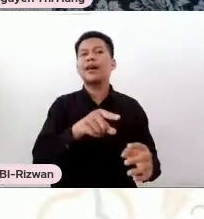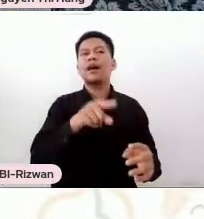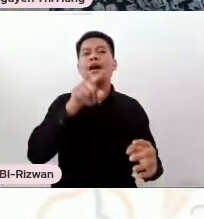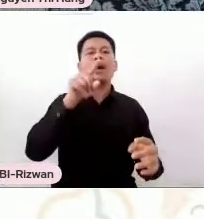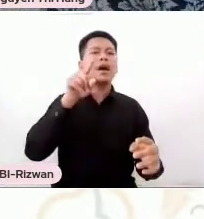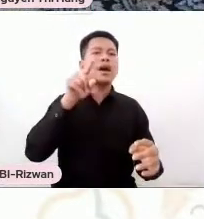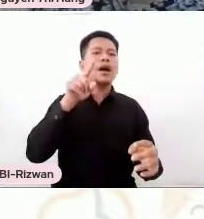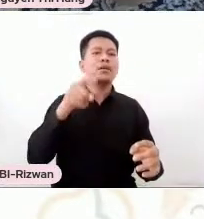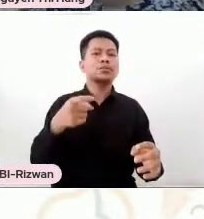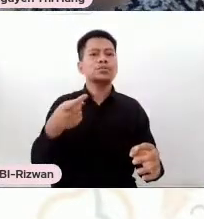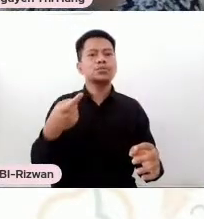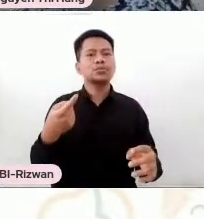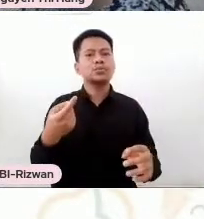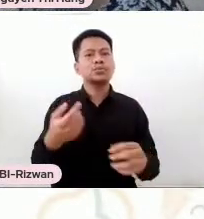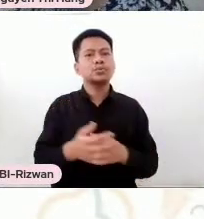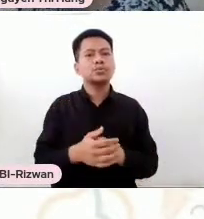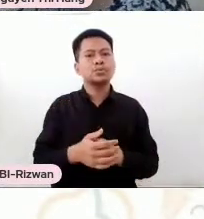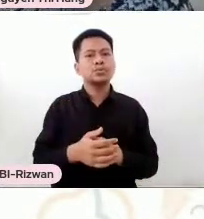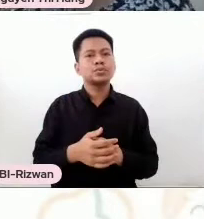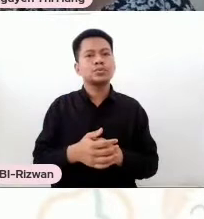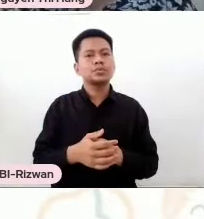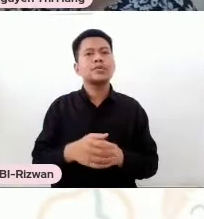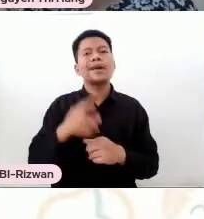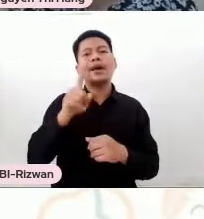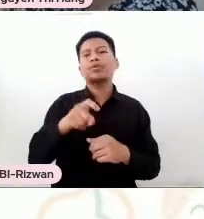should have playtime.